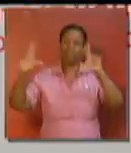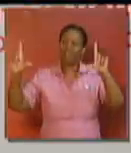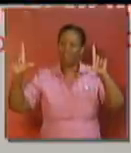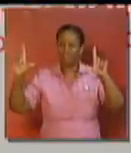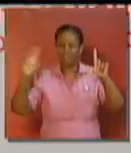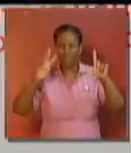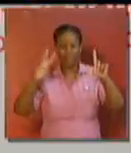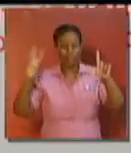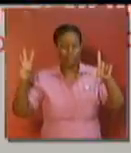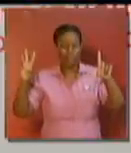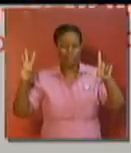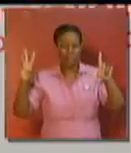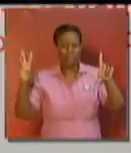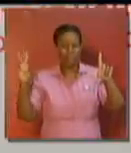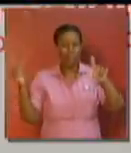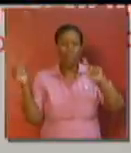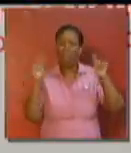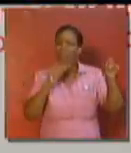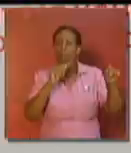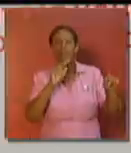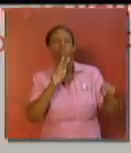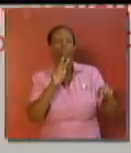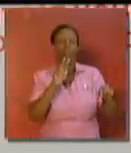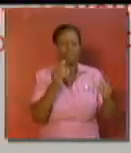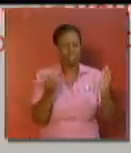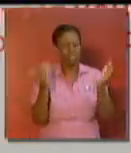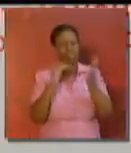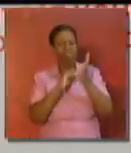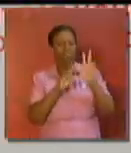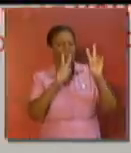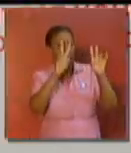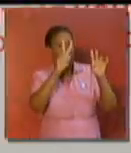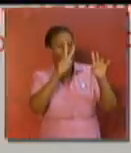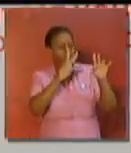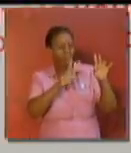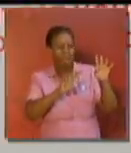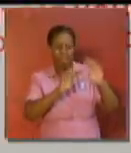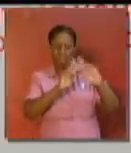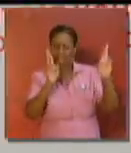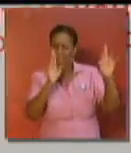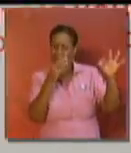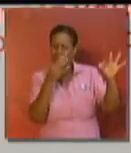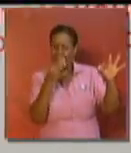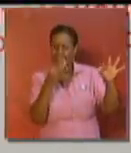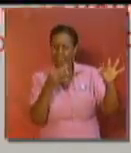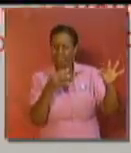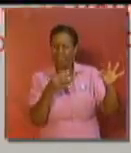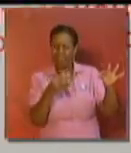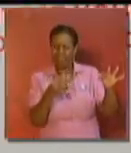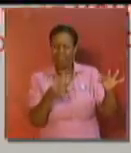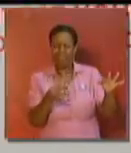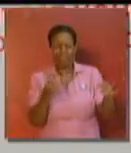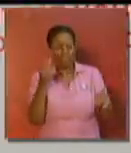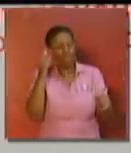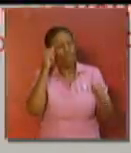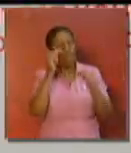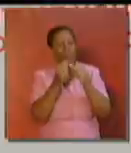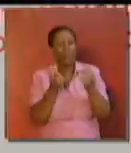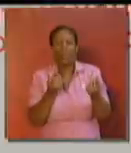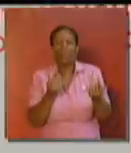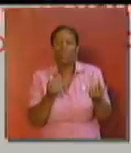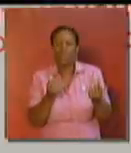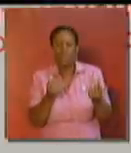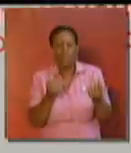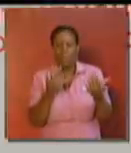it up in the house so that you can remember the various steps. So I want to take a little time to just expand on that because it's an important area